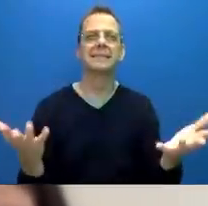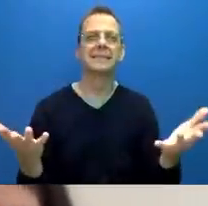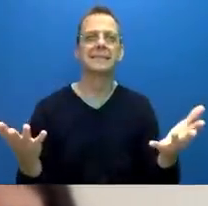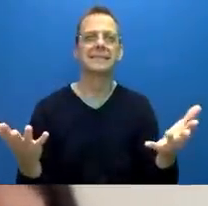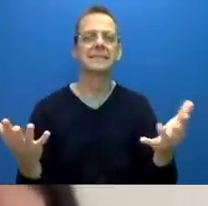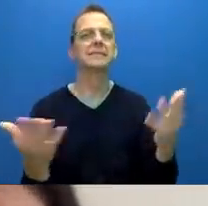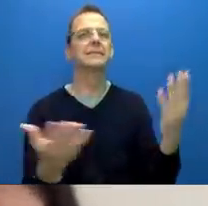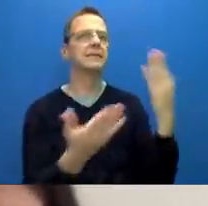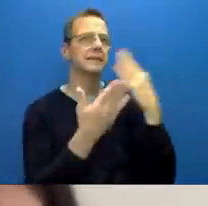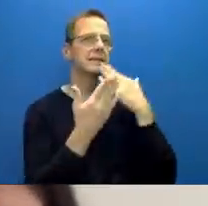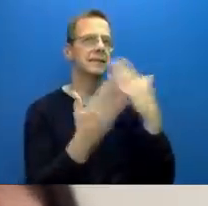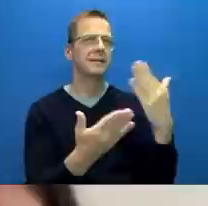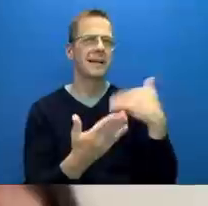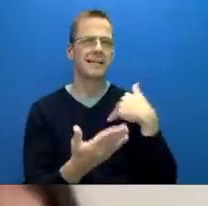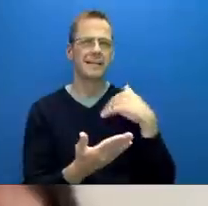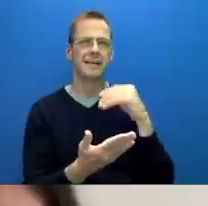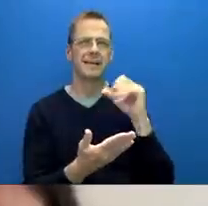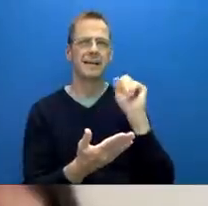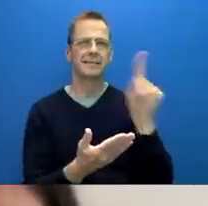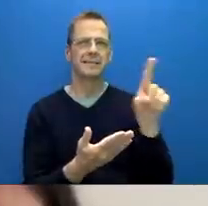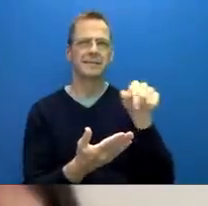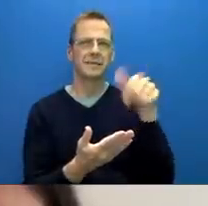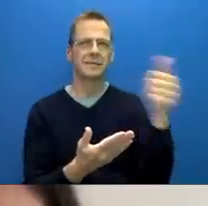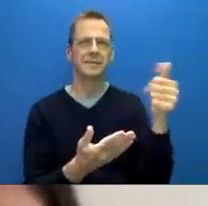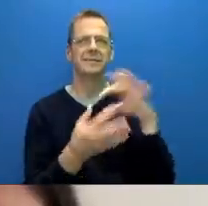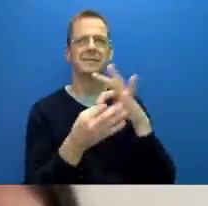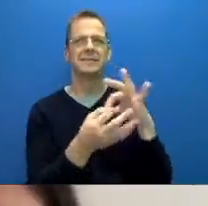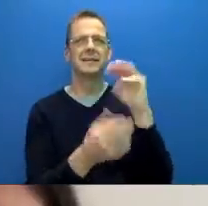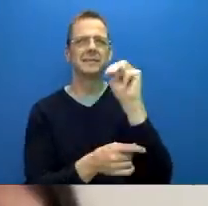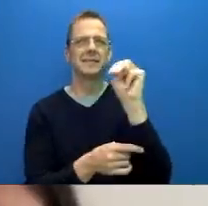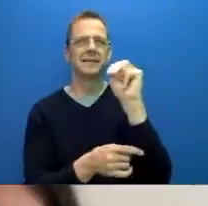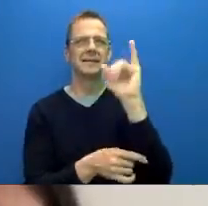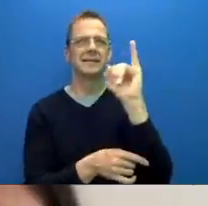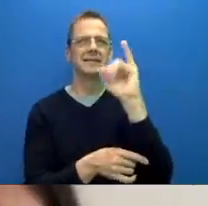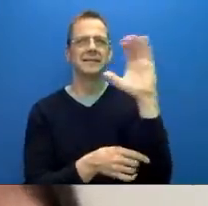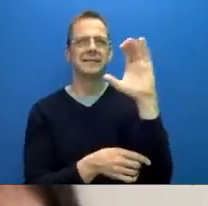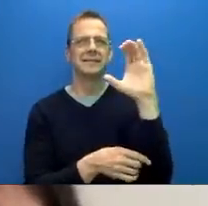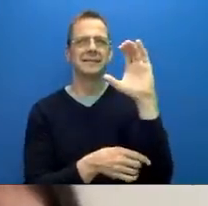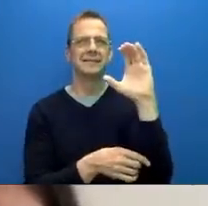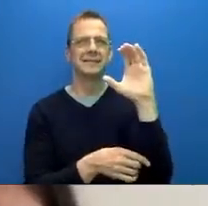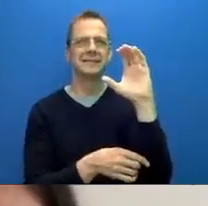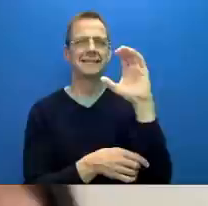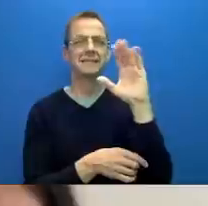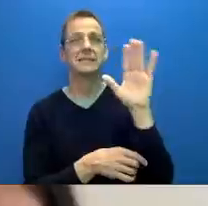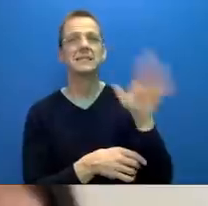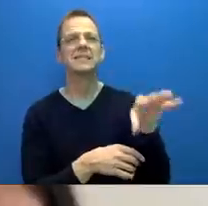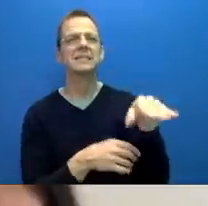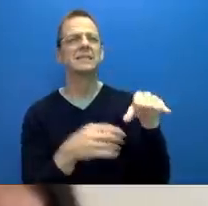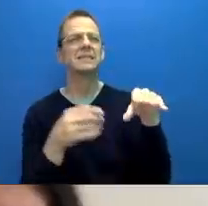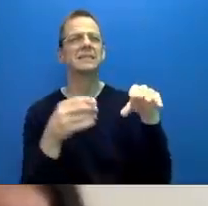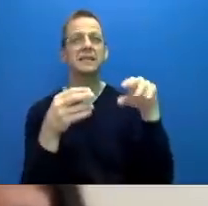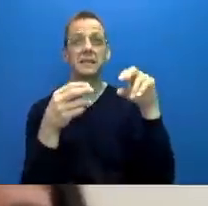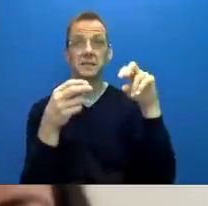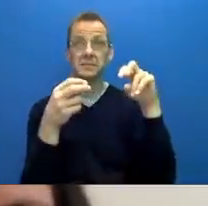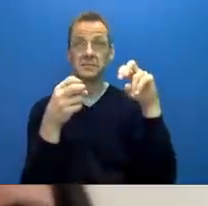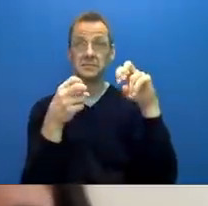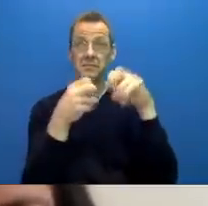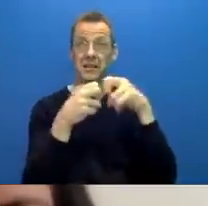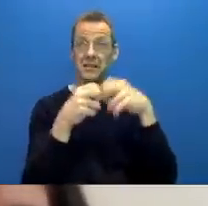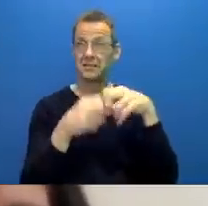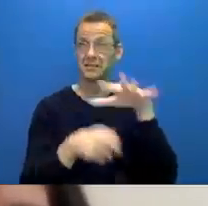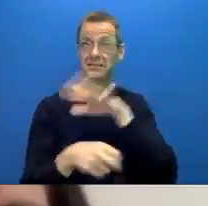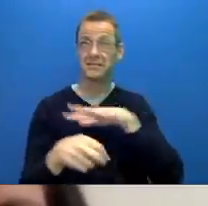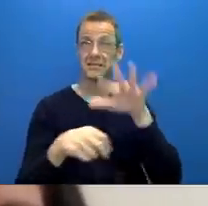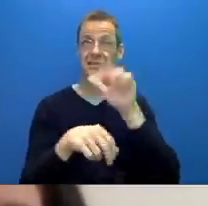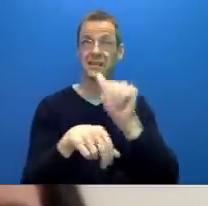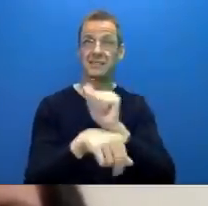has been a problem throughout our province. And I will allow you to explain a little bit about what that means as opposed to me attempting